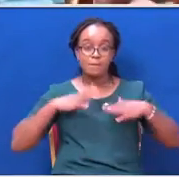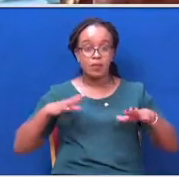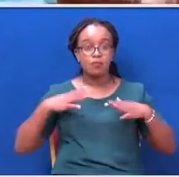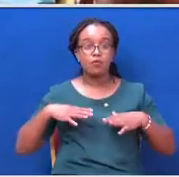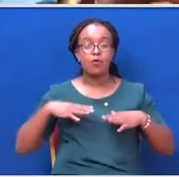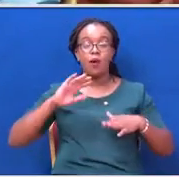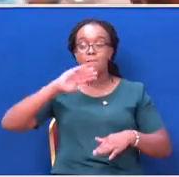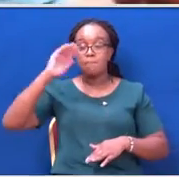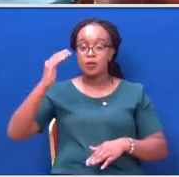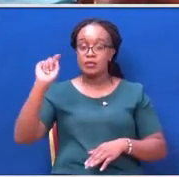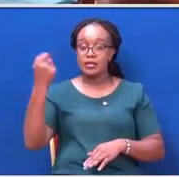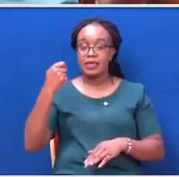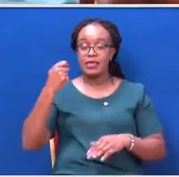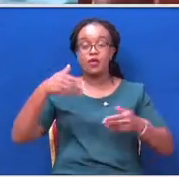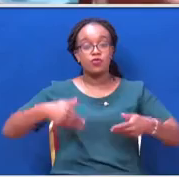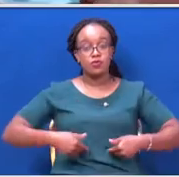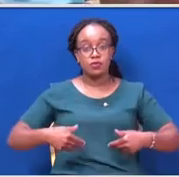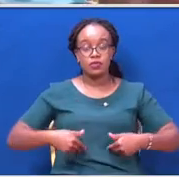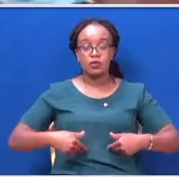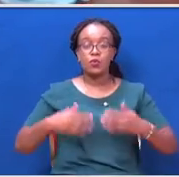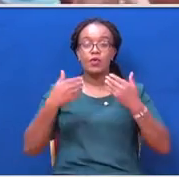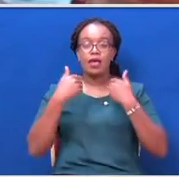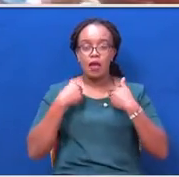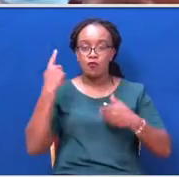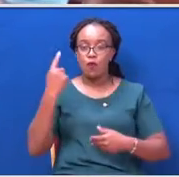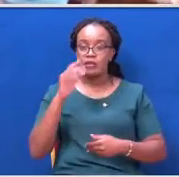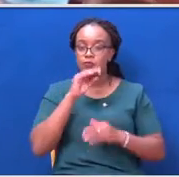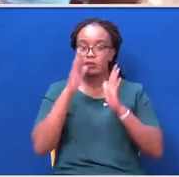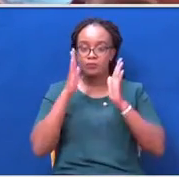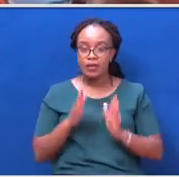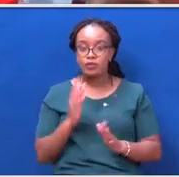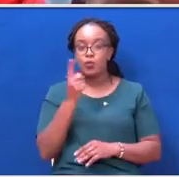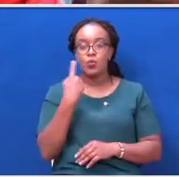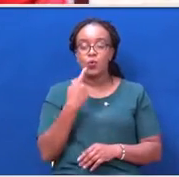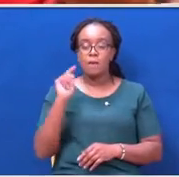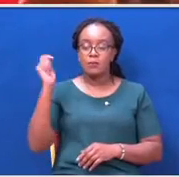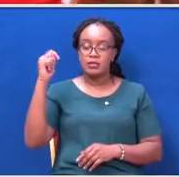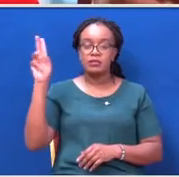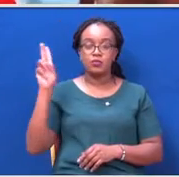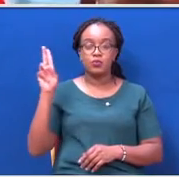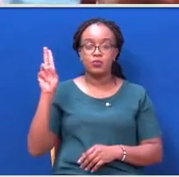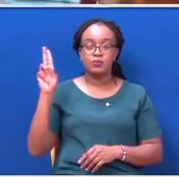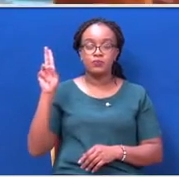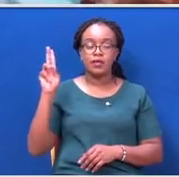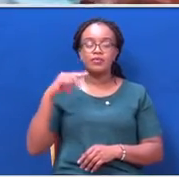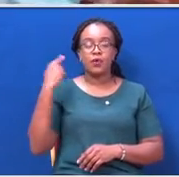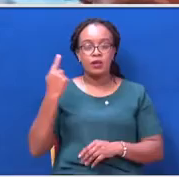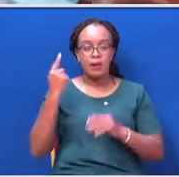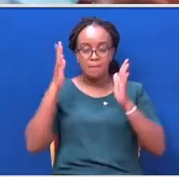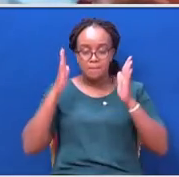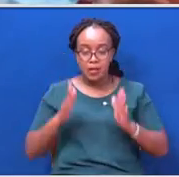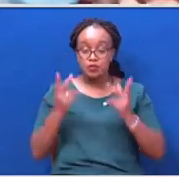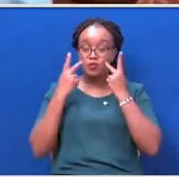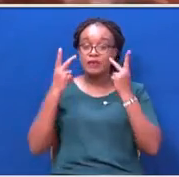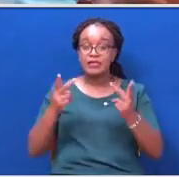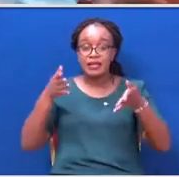we only have one spokesman, who is Uhuru Muigai Kenyatta. And the only successor we have seen so